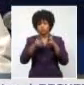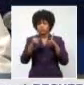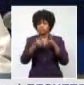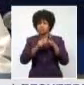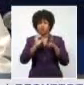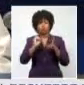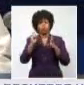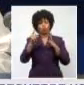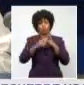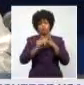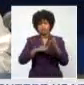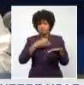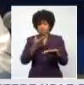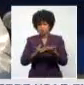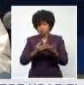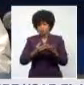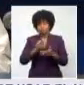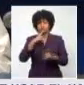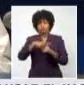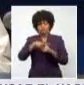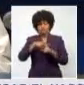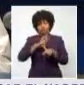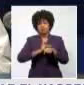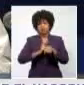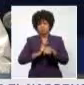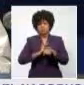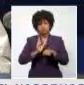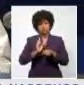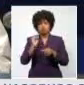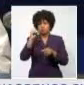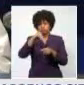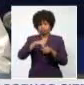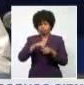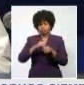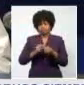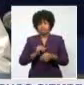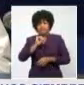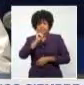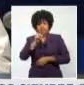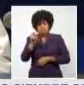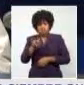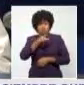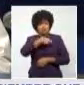Of the 6 people who were diagnosed yesterday, all are Cuban.